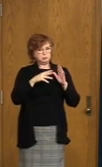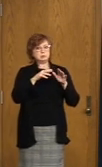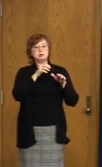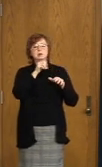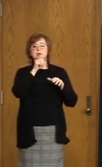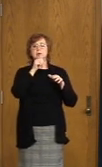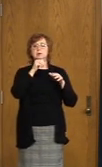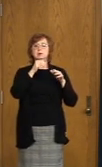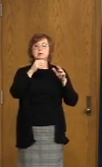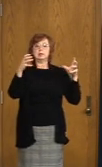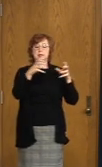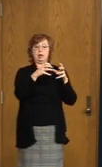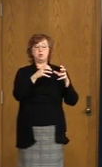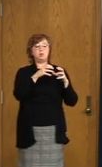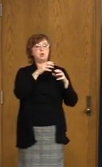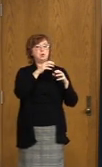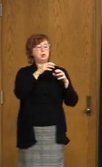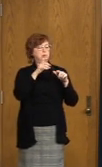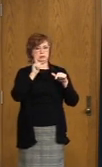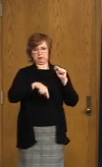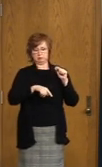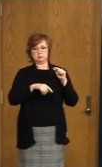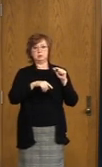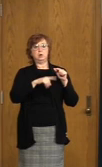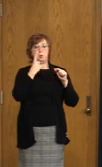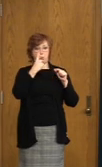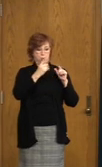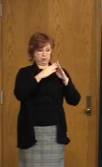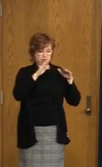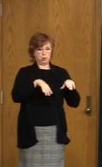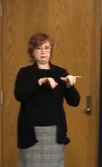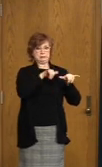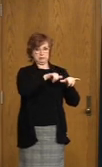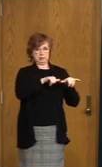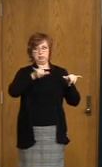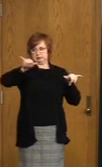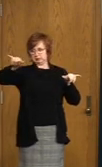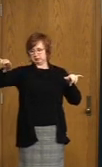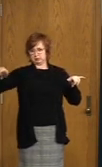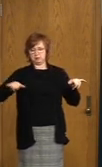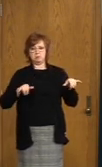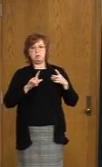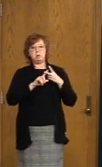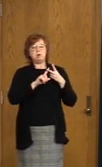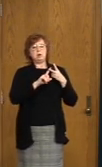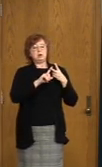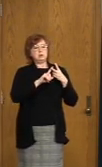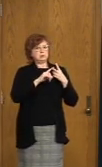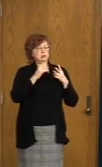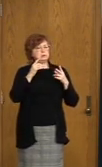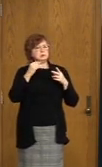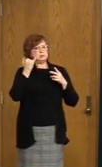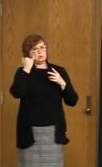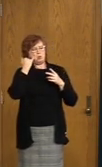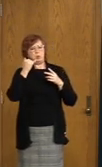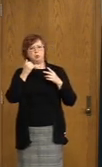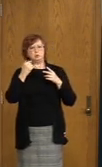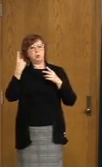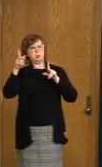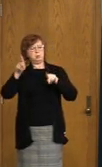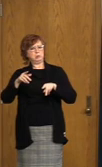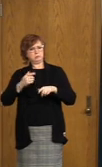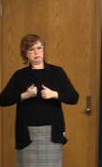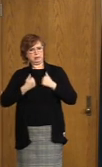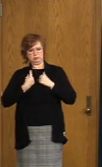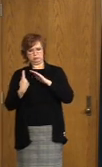to immediate household members only, with some limited exceptions for those individuals that may be living alone, for caregivers, as